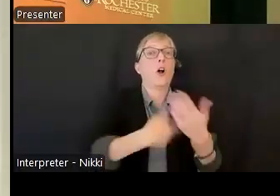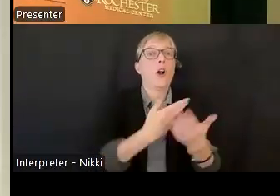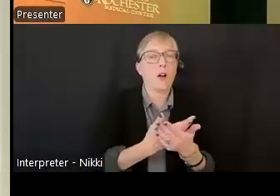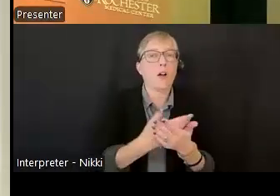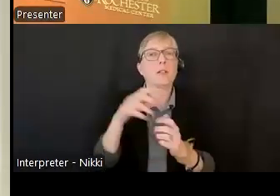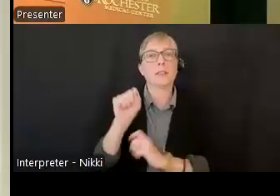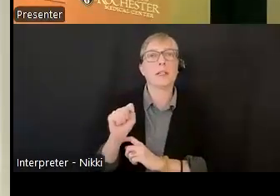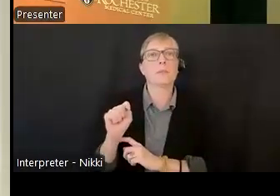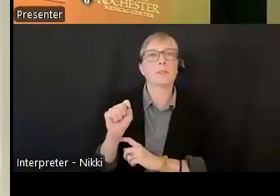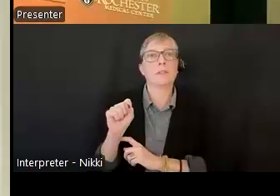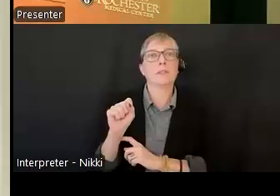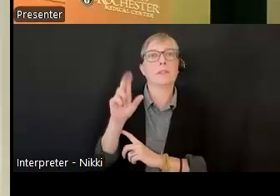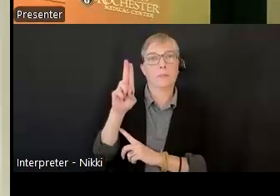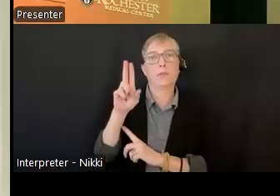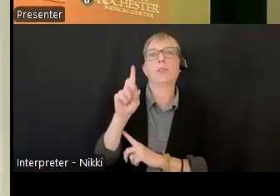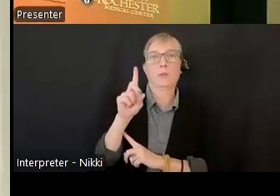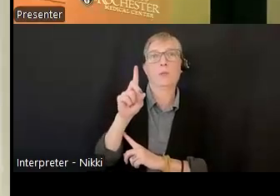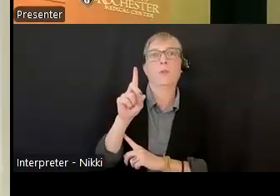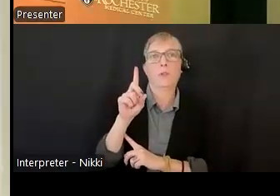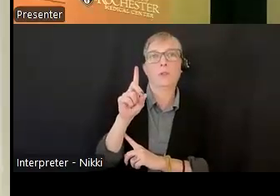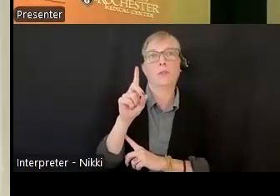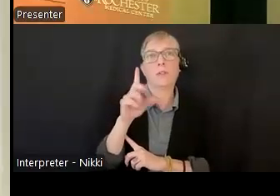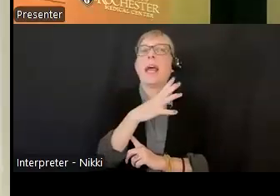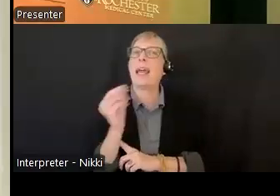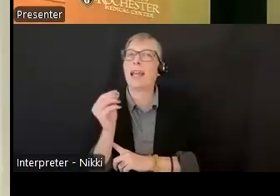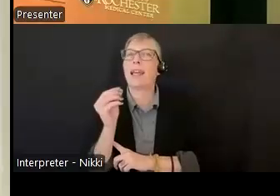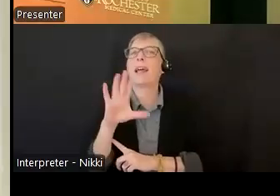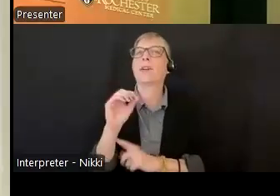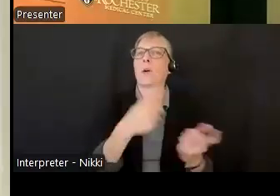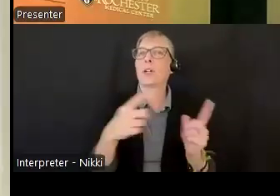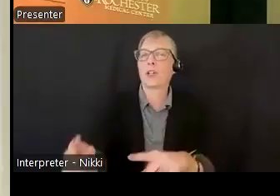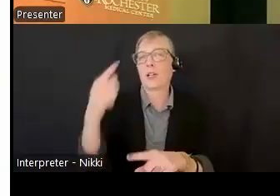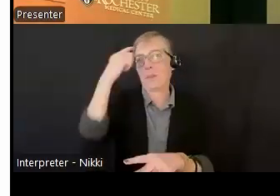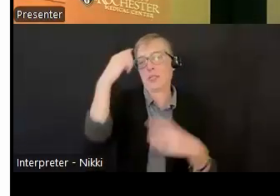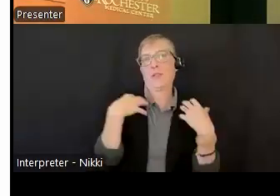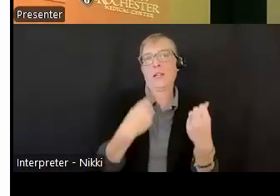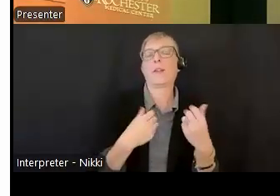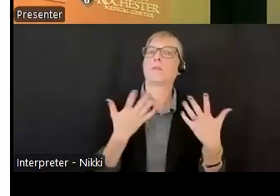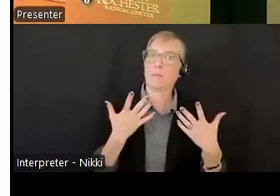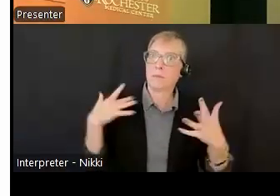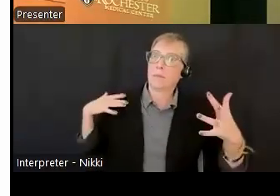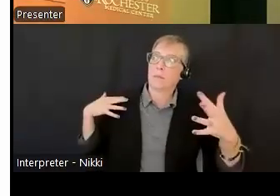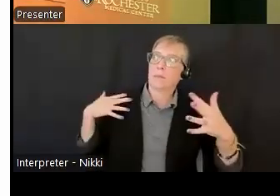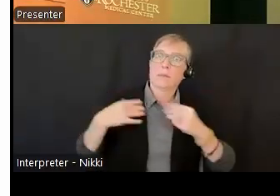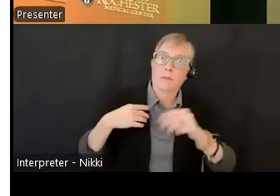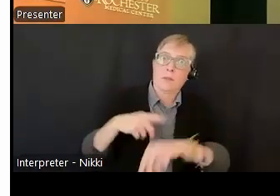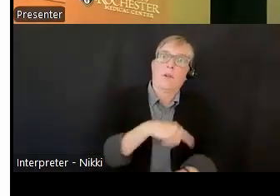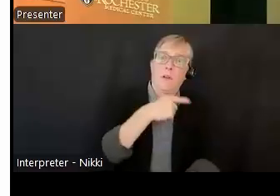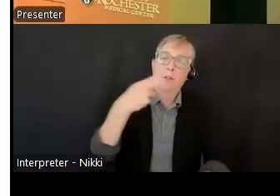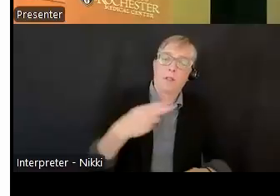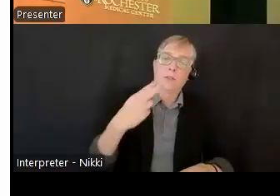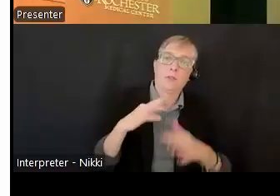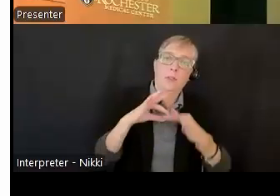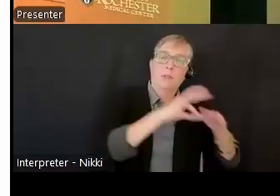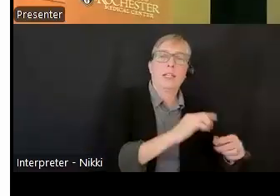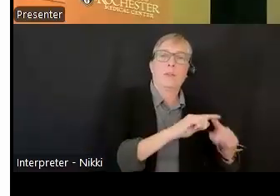health diagnoses. There's a long history regarding that, but I'm not going to get into that today because we have other things to talk about.